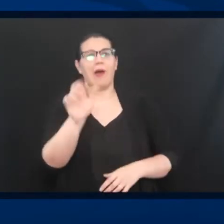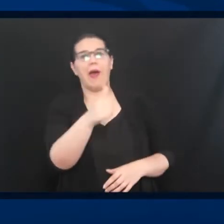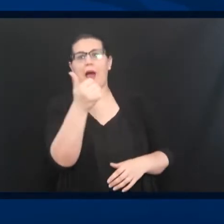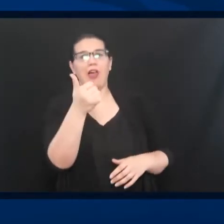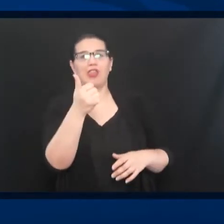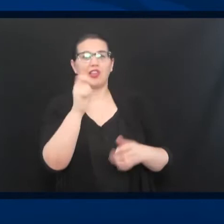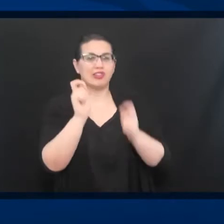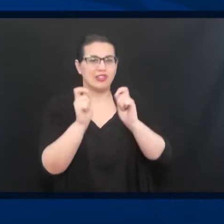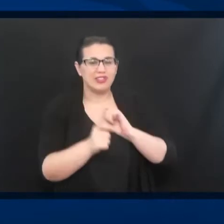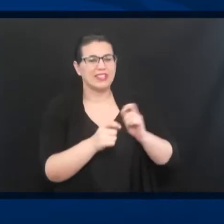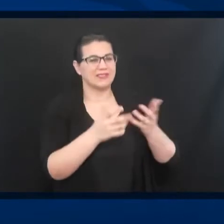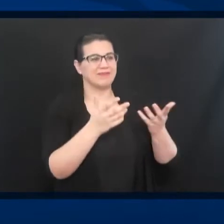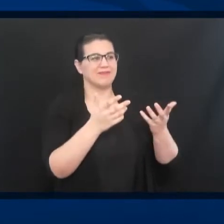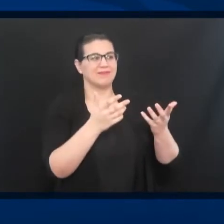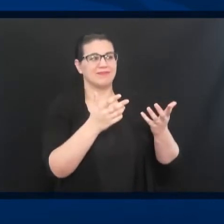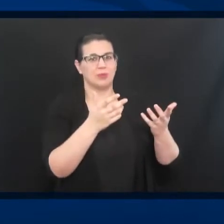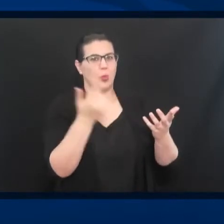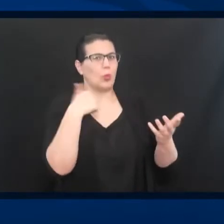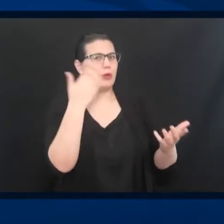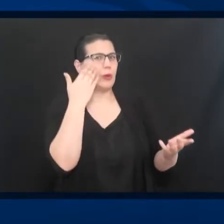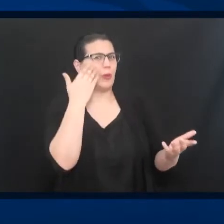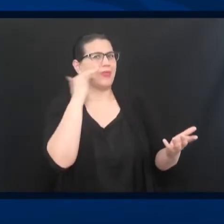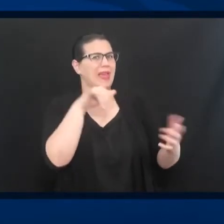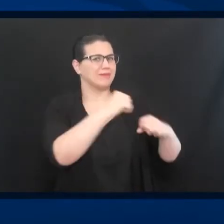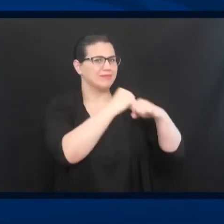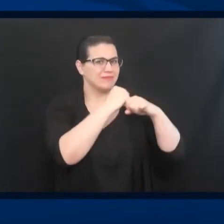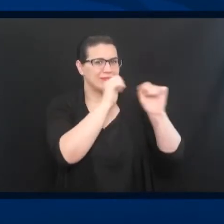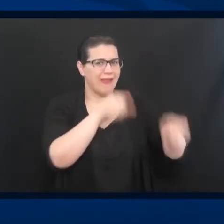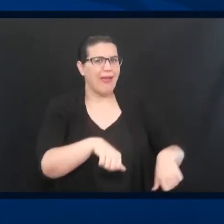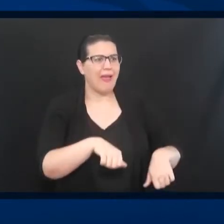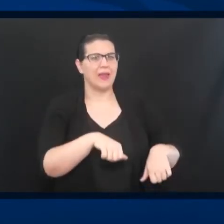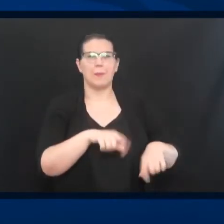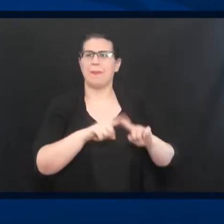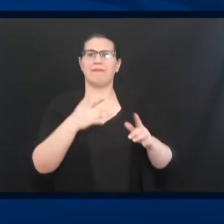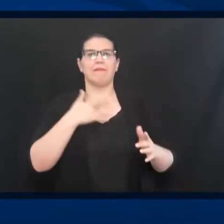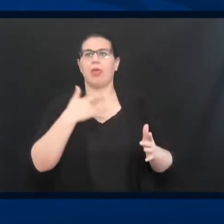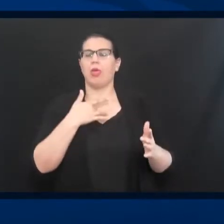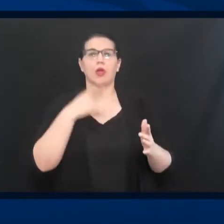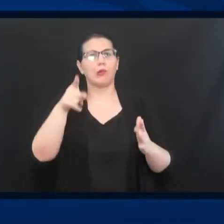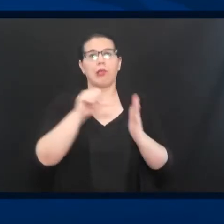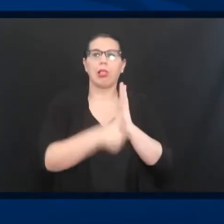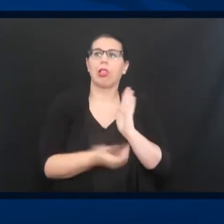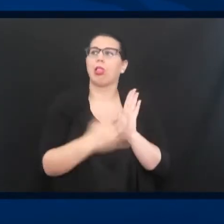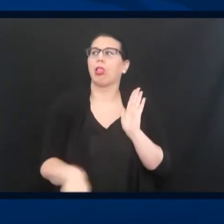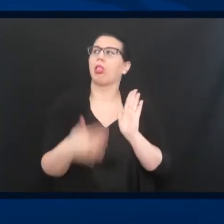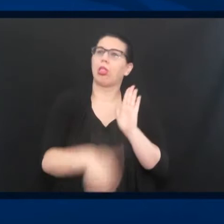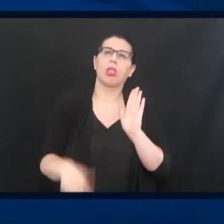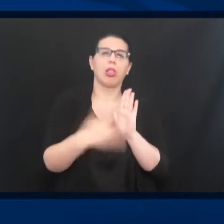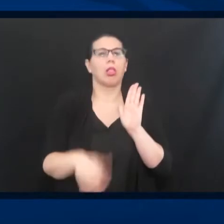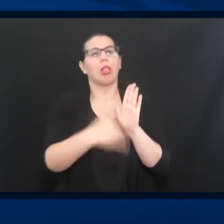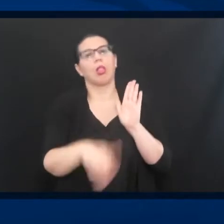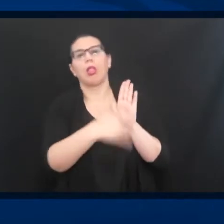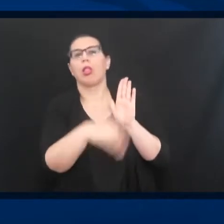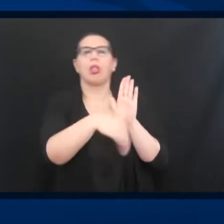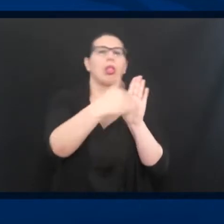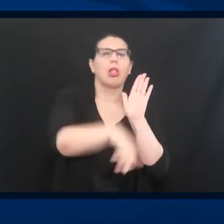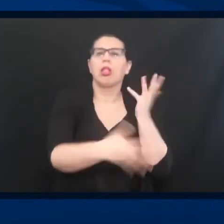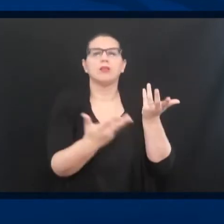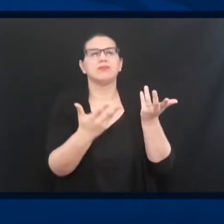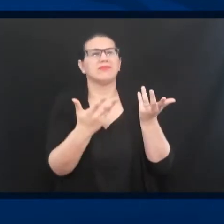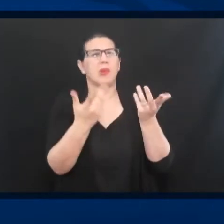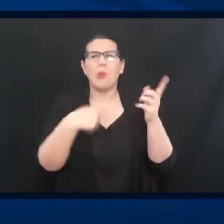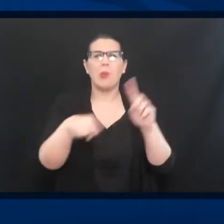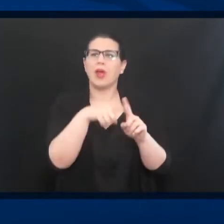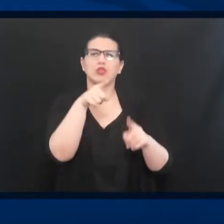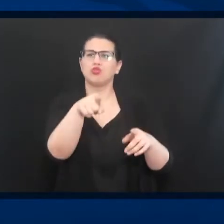you get vaccinated. Those types of things, because it seems like you're beating your head against the wall. So, gentlemen, I was just curious about your take on that. Thank you.